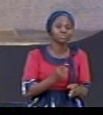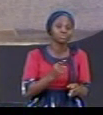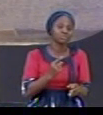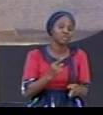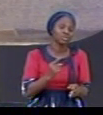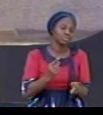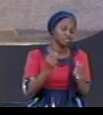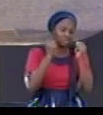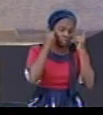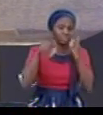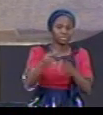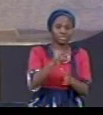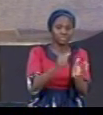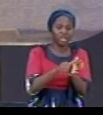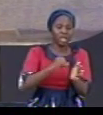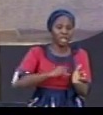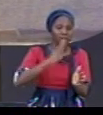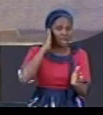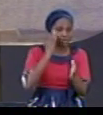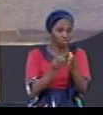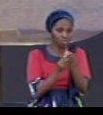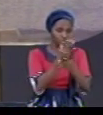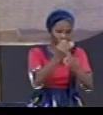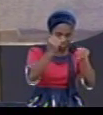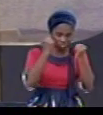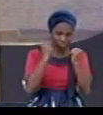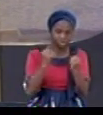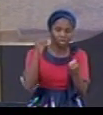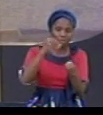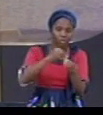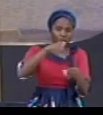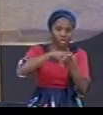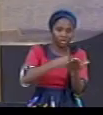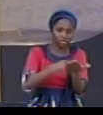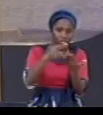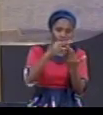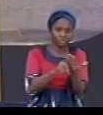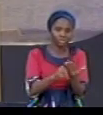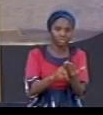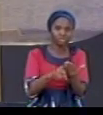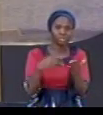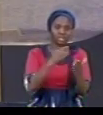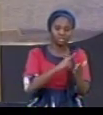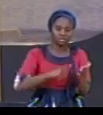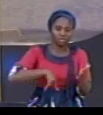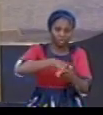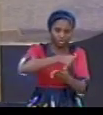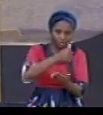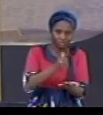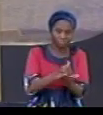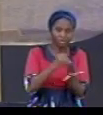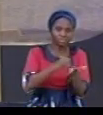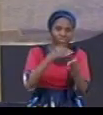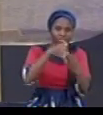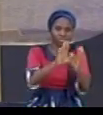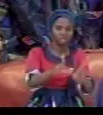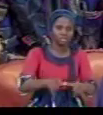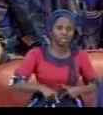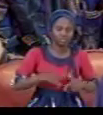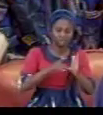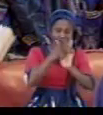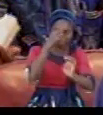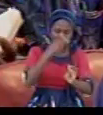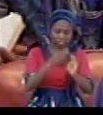righteousness. I'll be stronger in holiness. The Lord confirm it in your life in